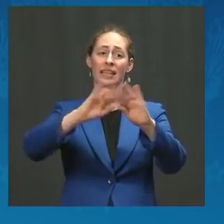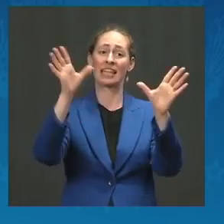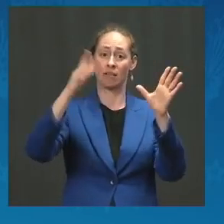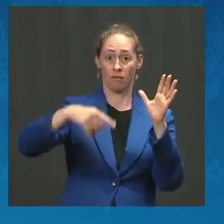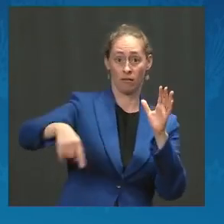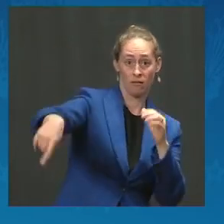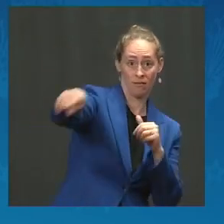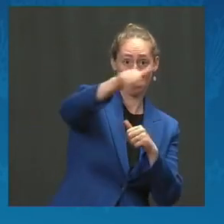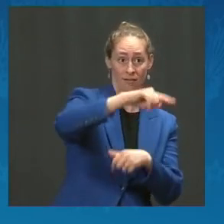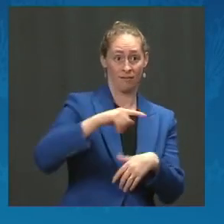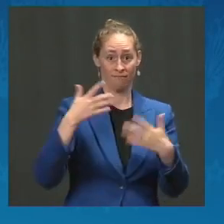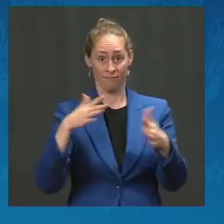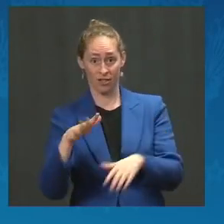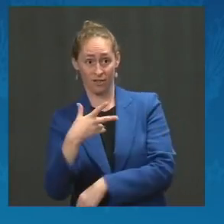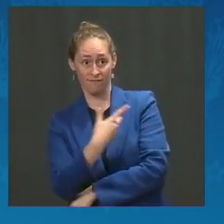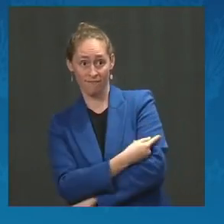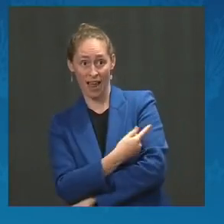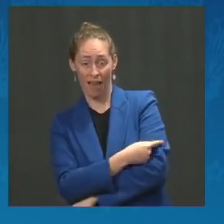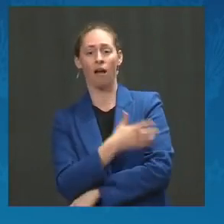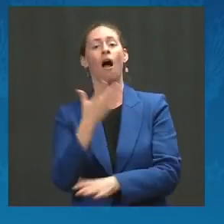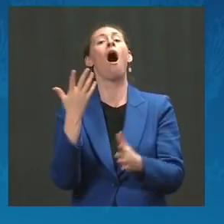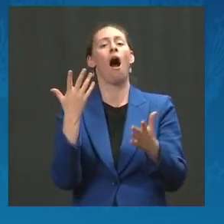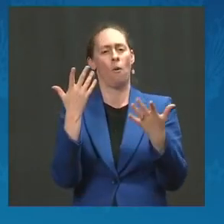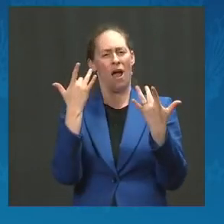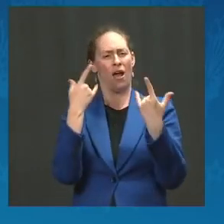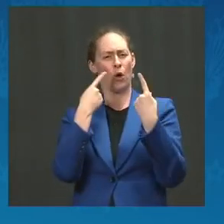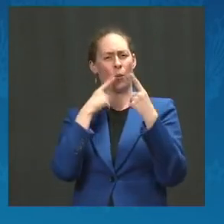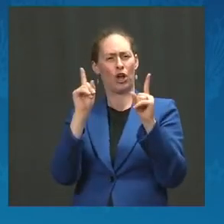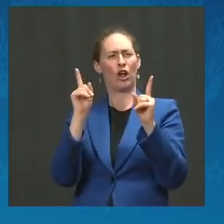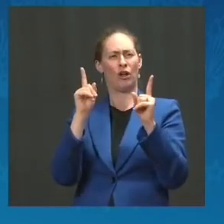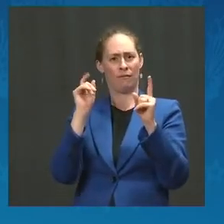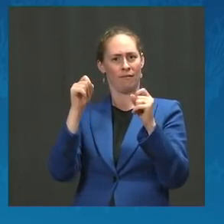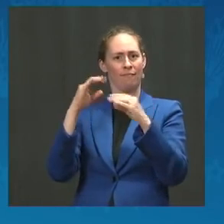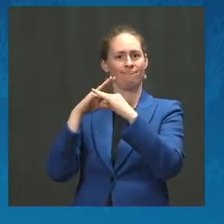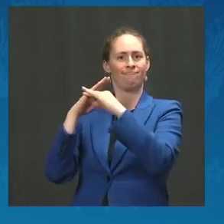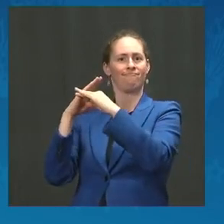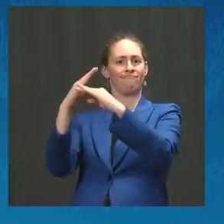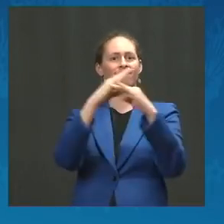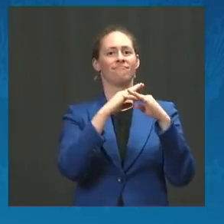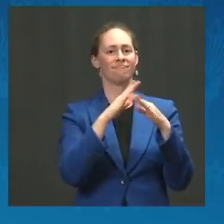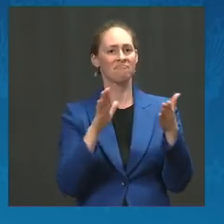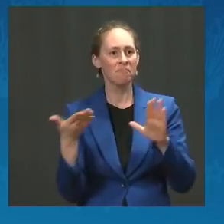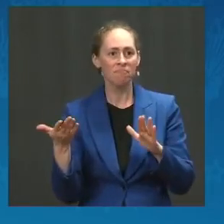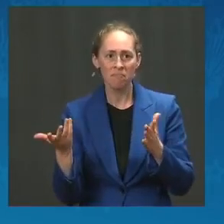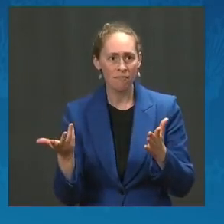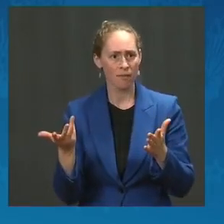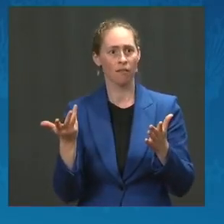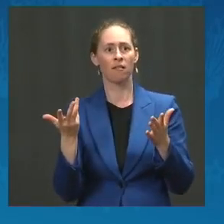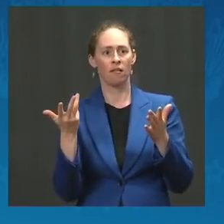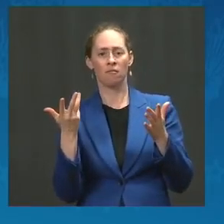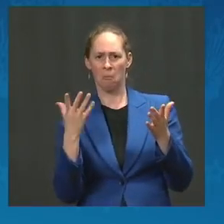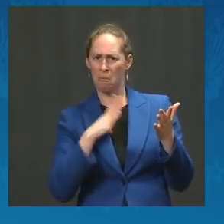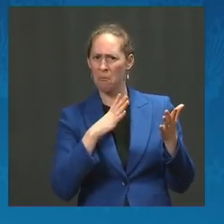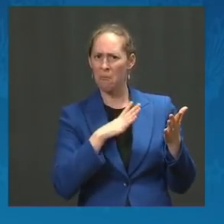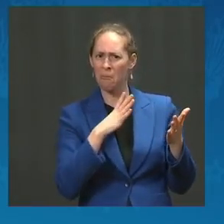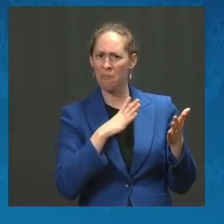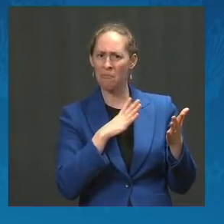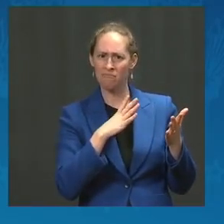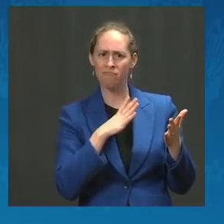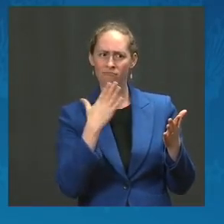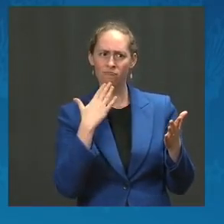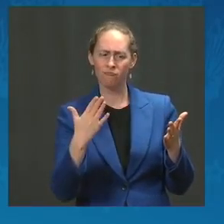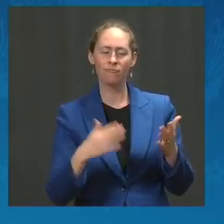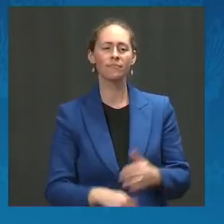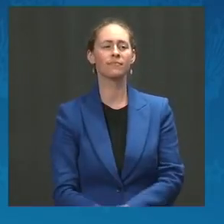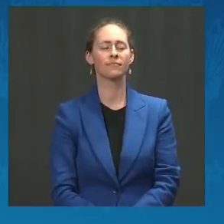work to prevent death, serious illness, hospitalization. Okay? If tomorrow I could wave a wand and